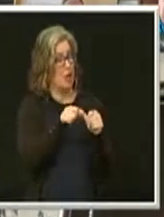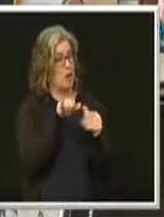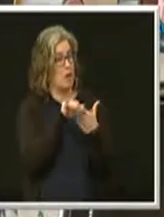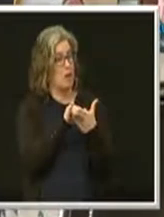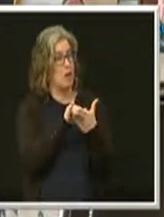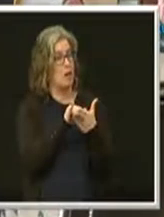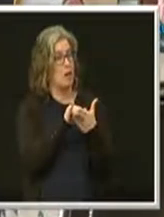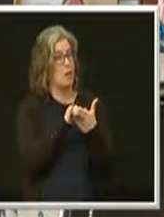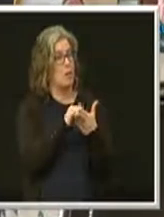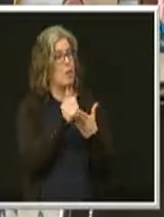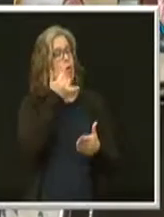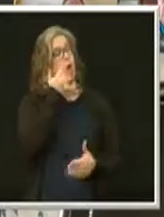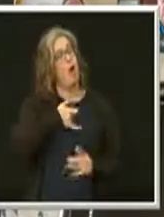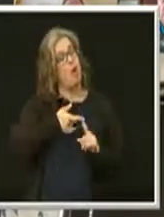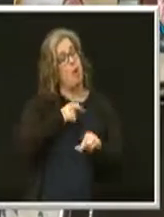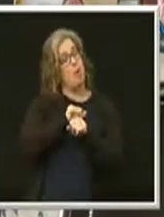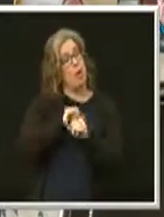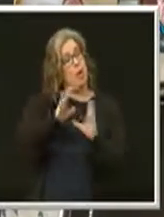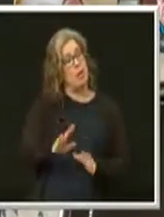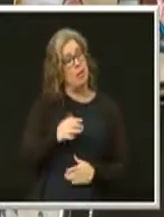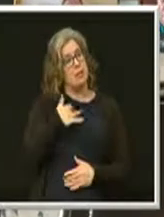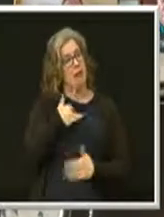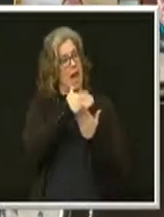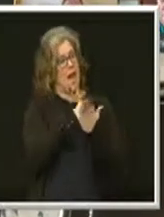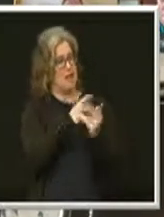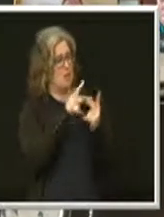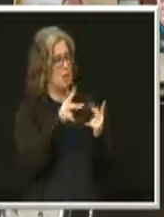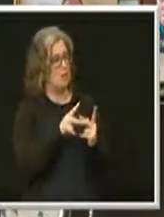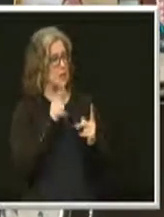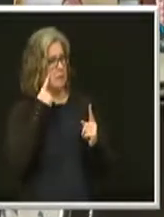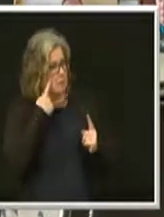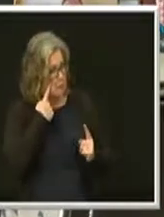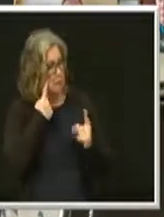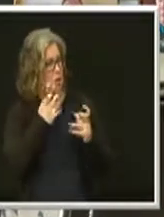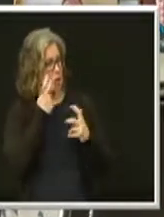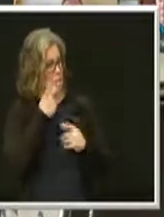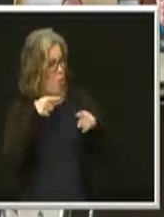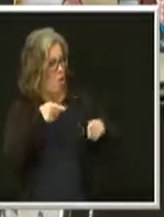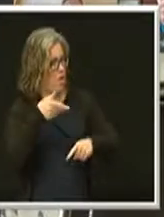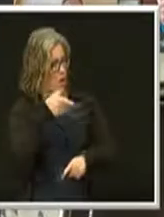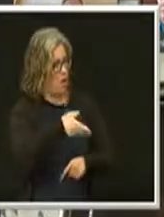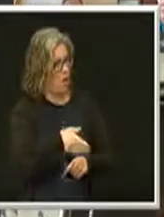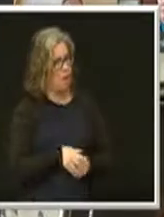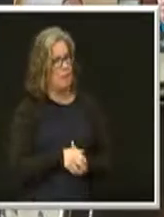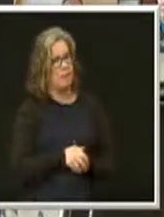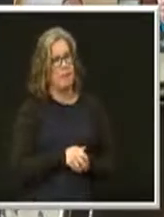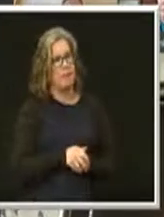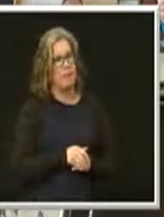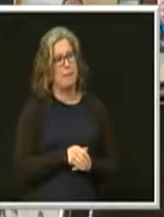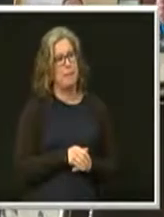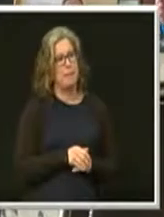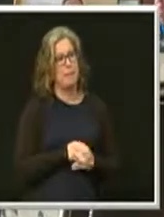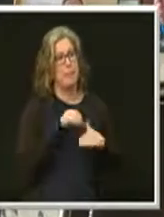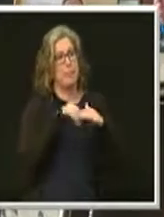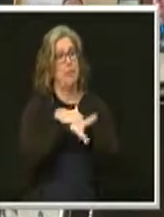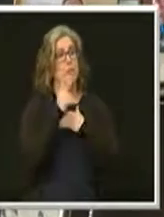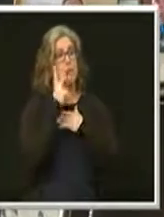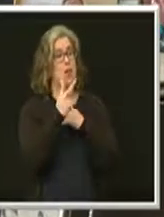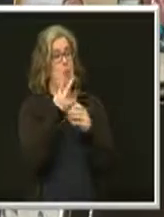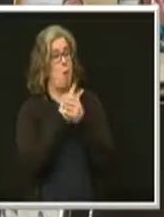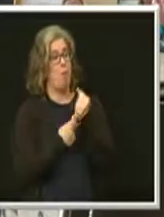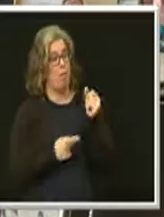were phoned in from employees. So we had a list of places that we wanted to see while we were there. And we went in, we saw